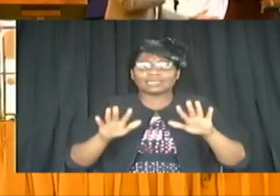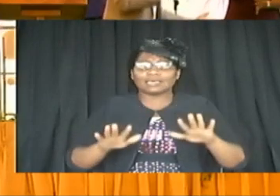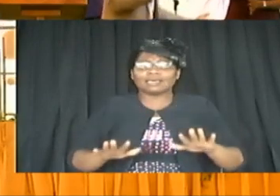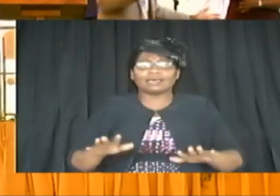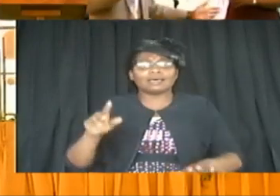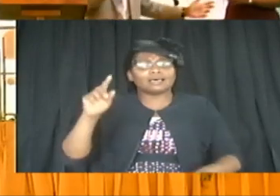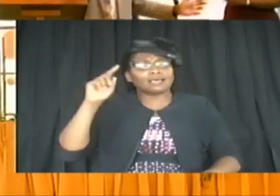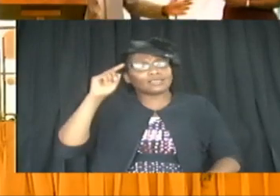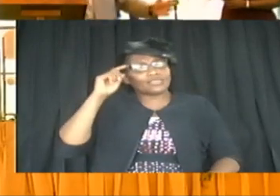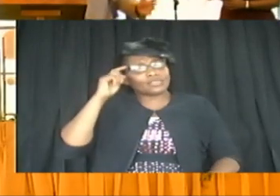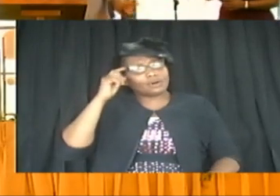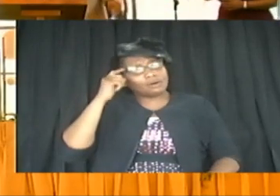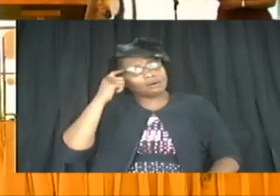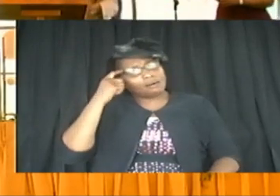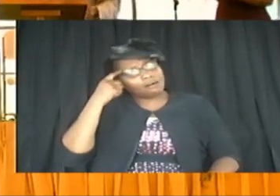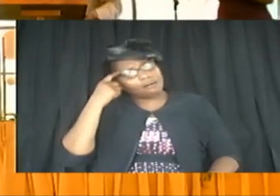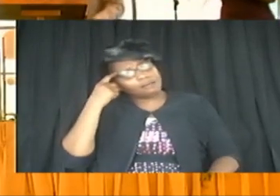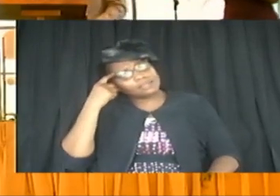blessed.